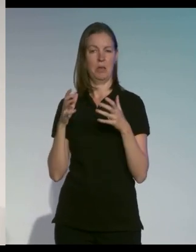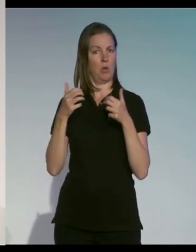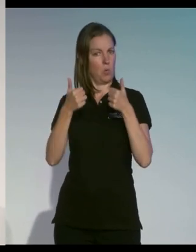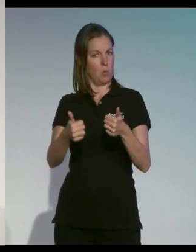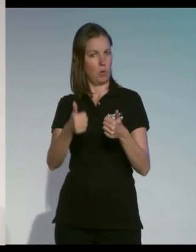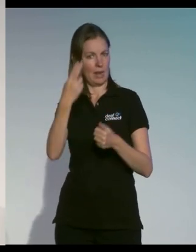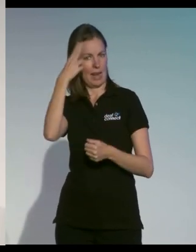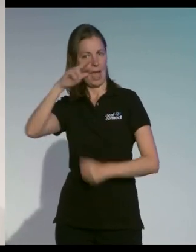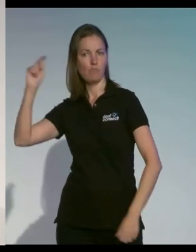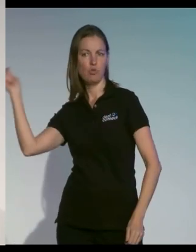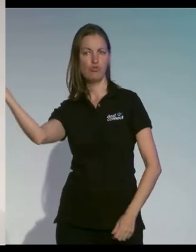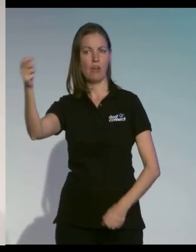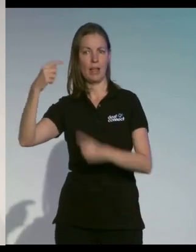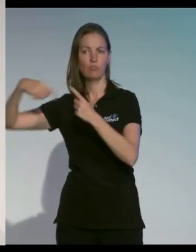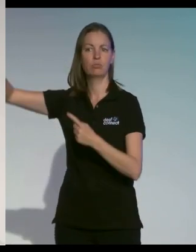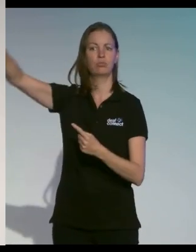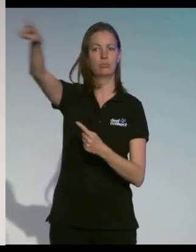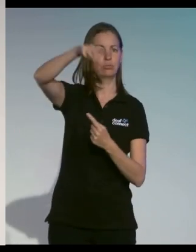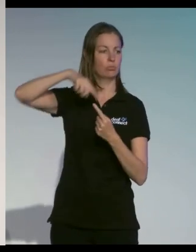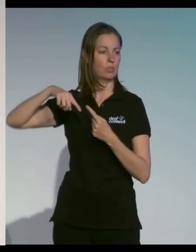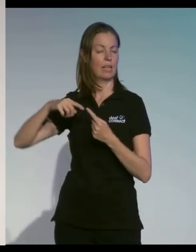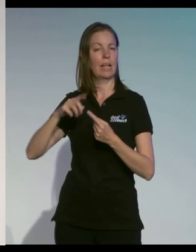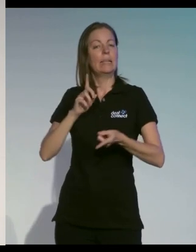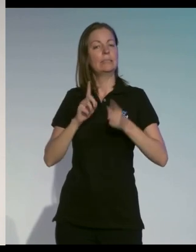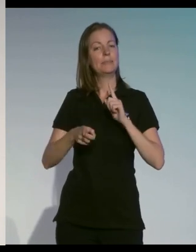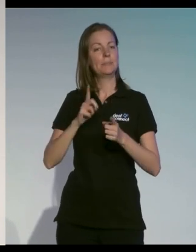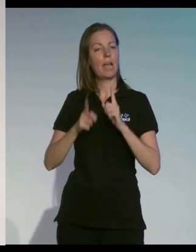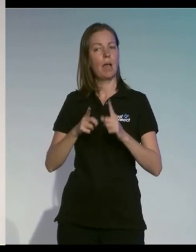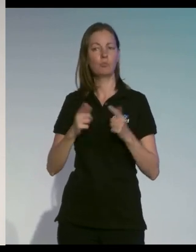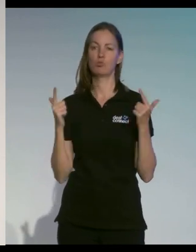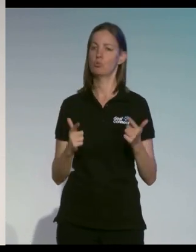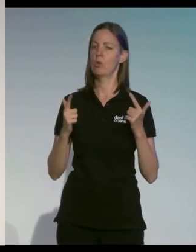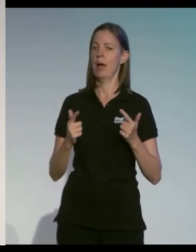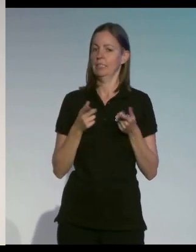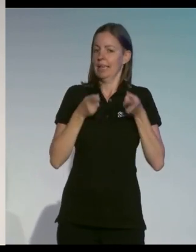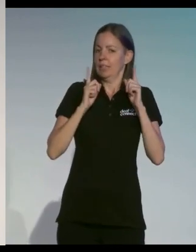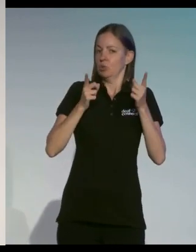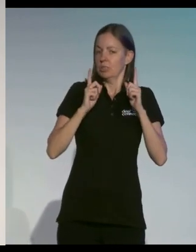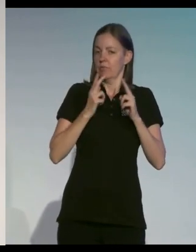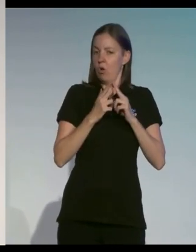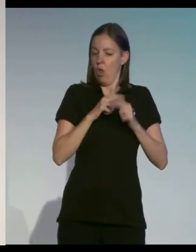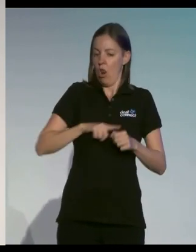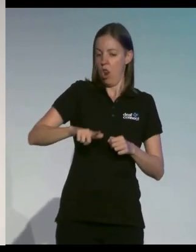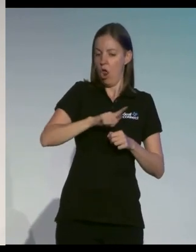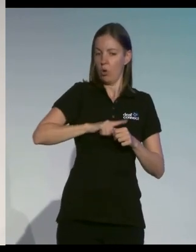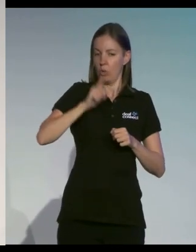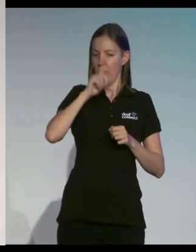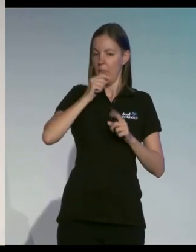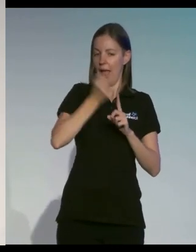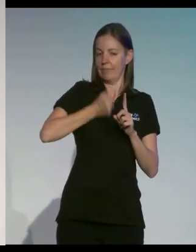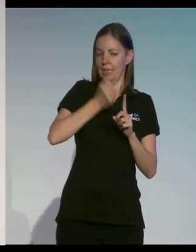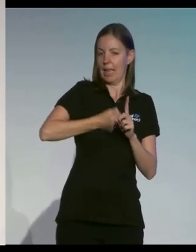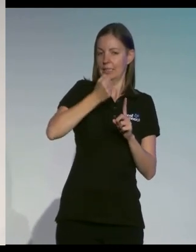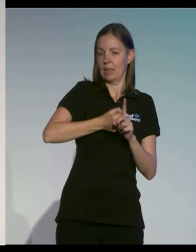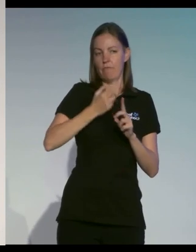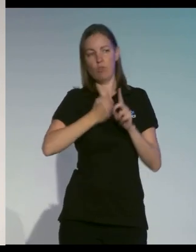what it is saying is that sometimes it is too dangerous and difficult for local advocates to